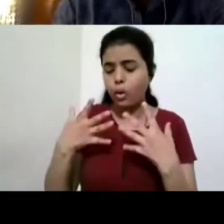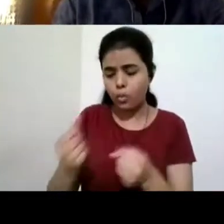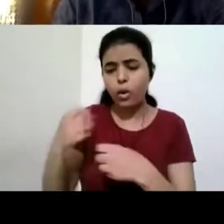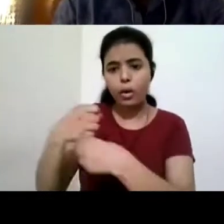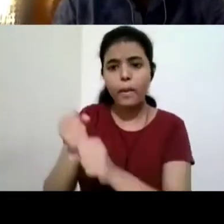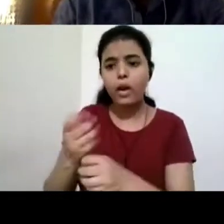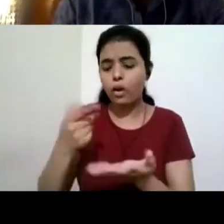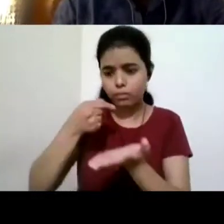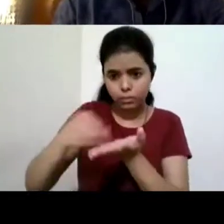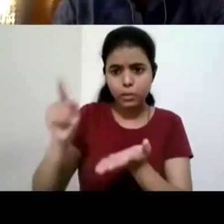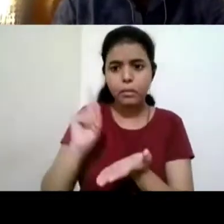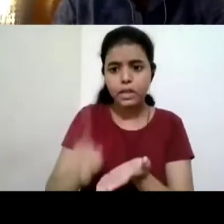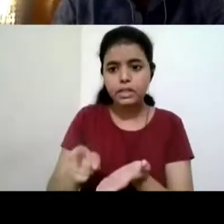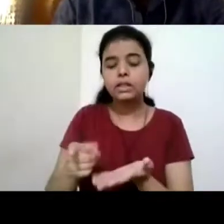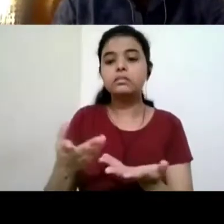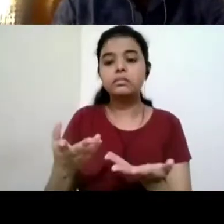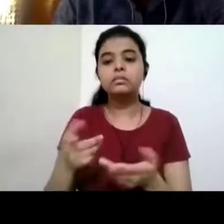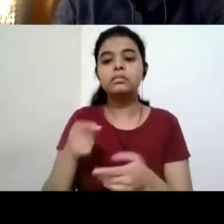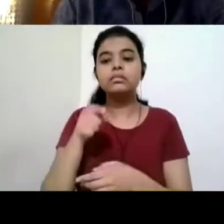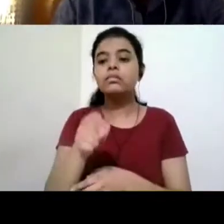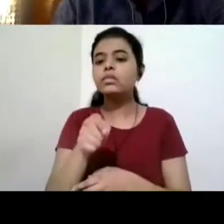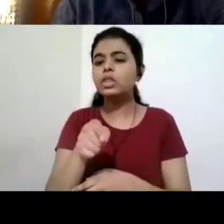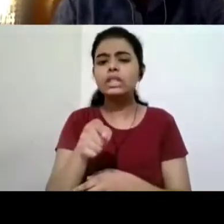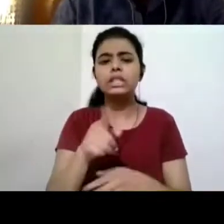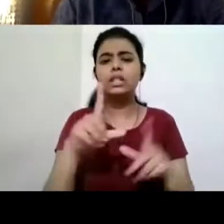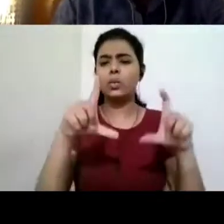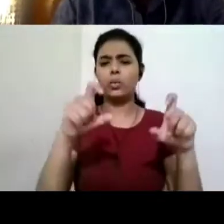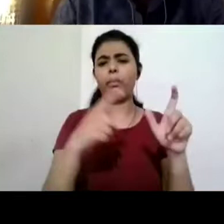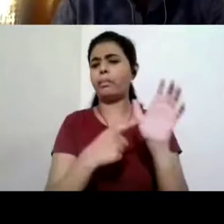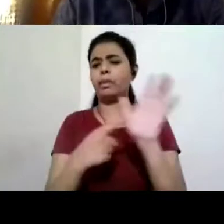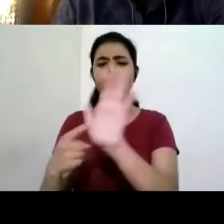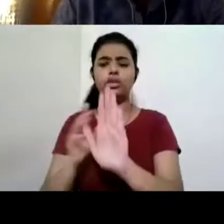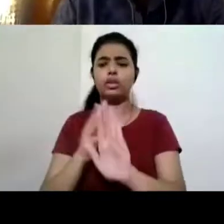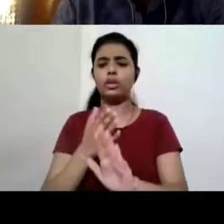of the law. And this is one image of the law